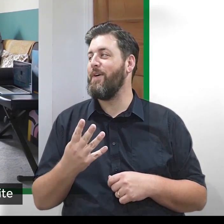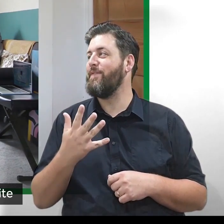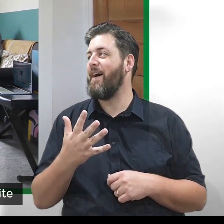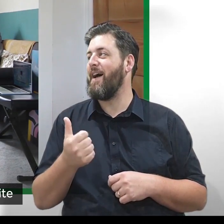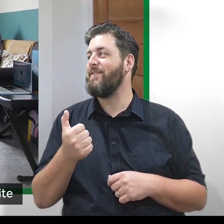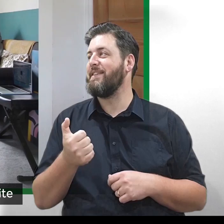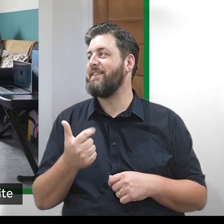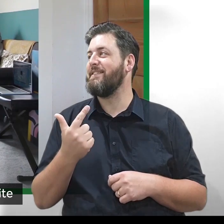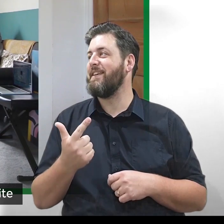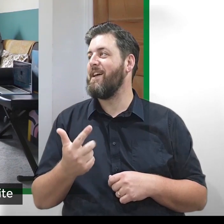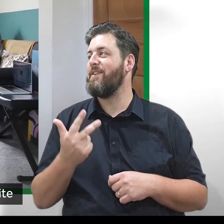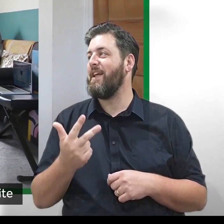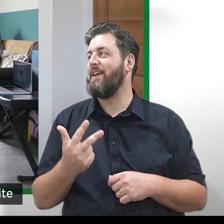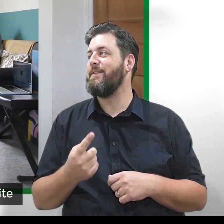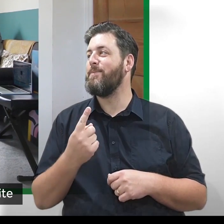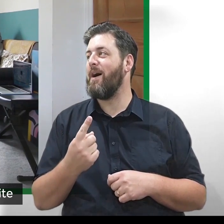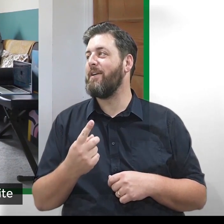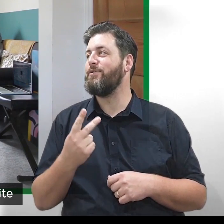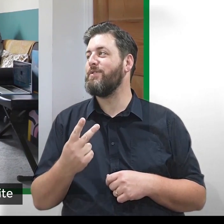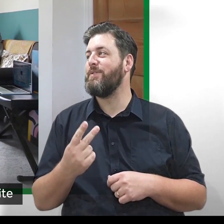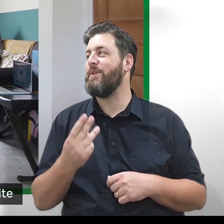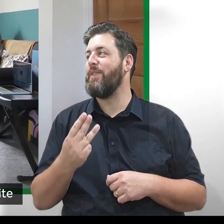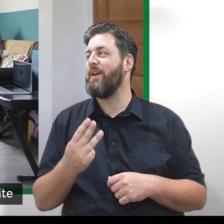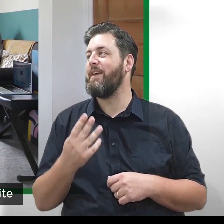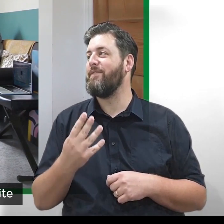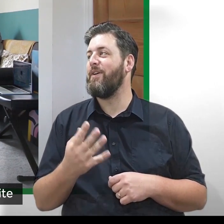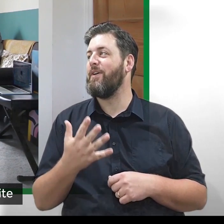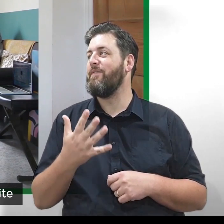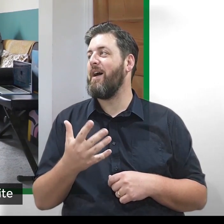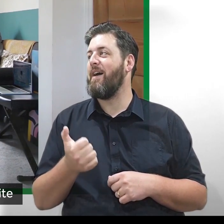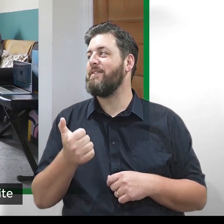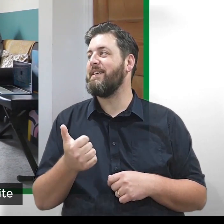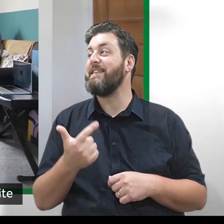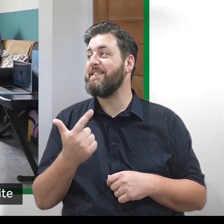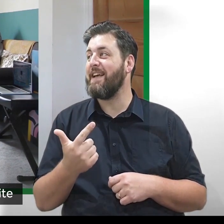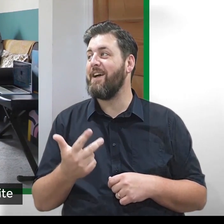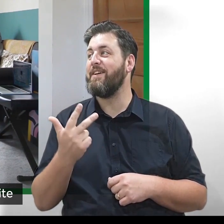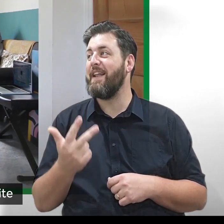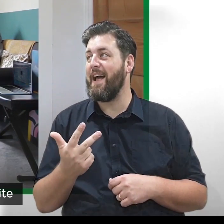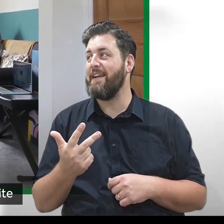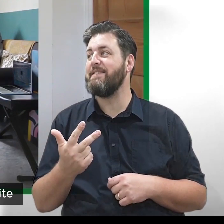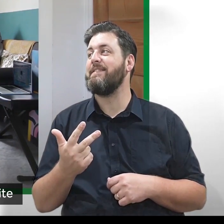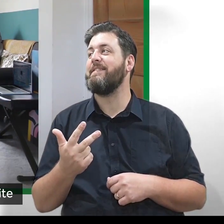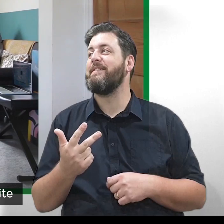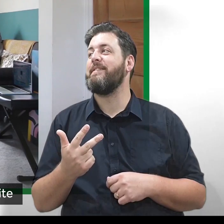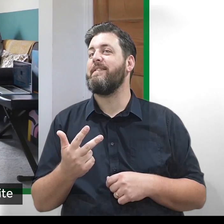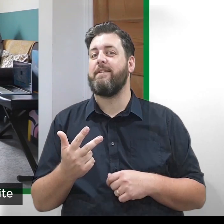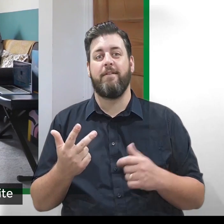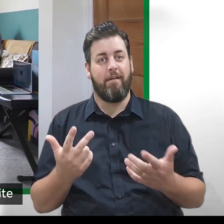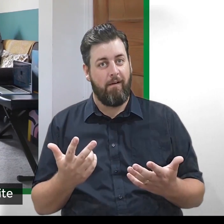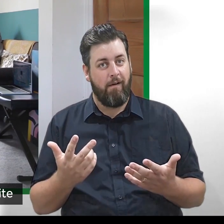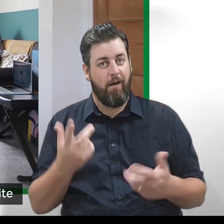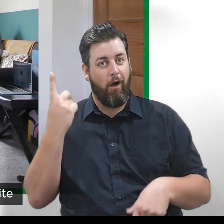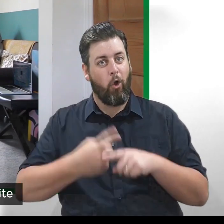1, 2, 3, 4, 5, 6, 7, 8. 1, 2, 3, 4, 5, 6, 7,